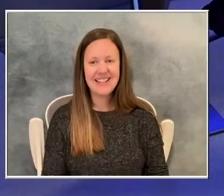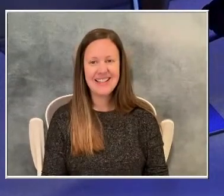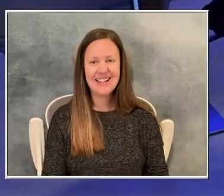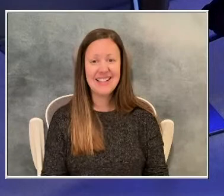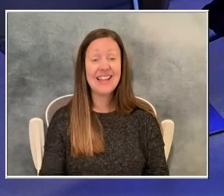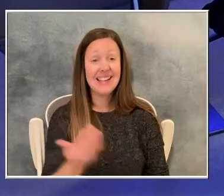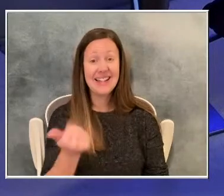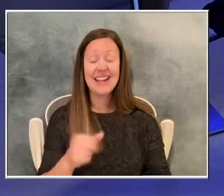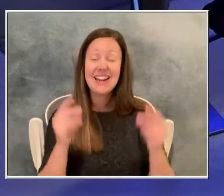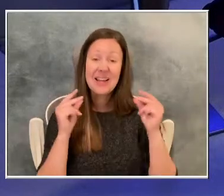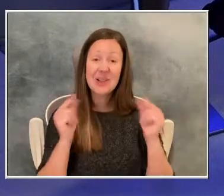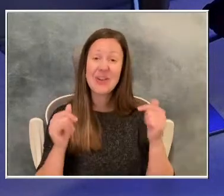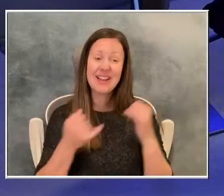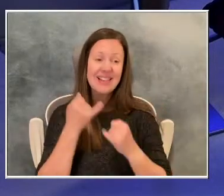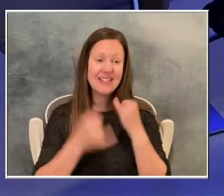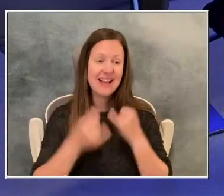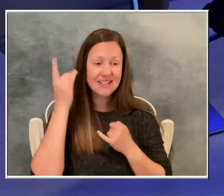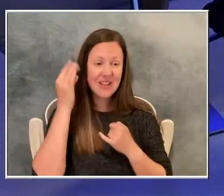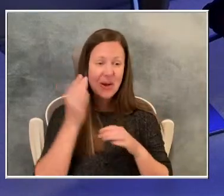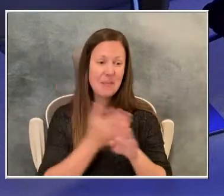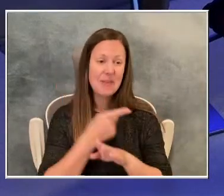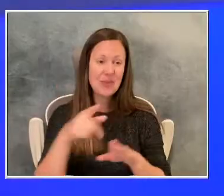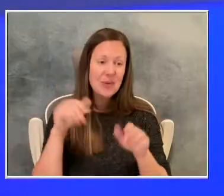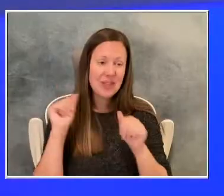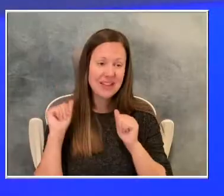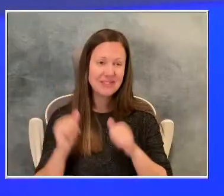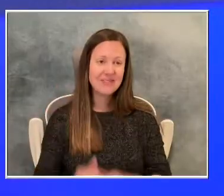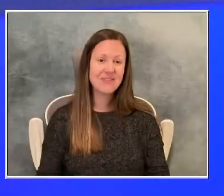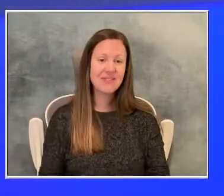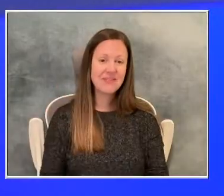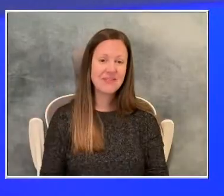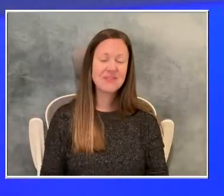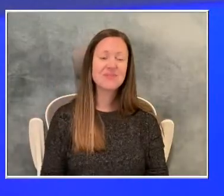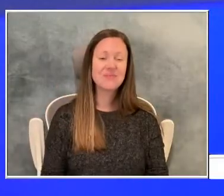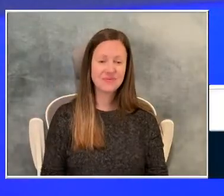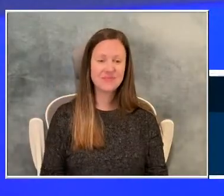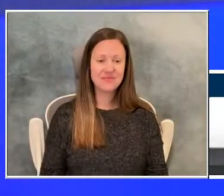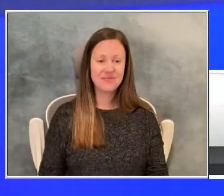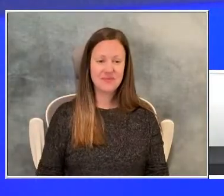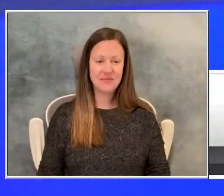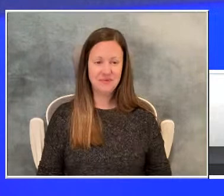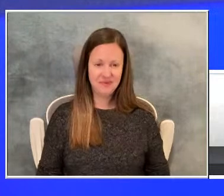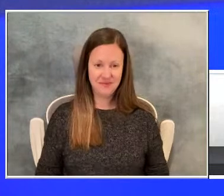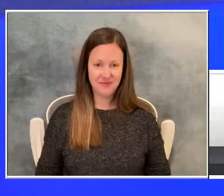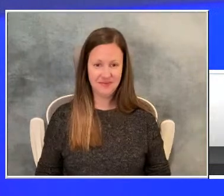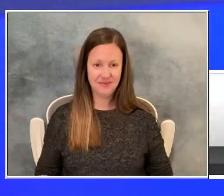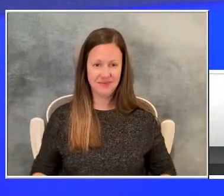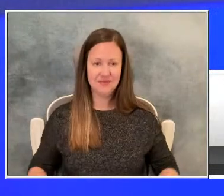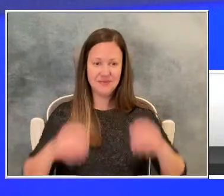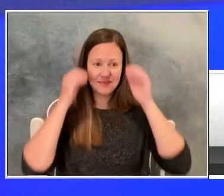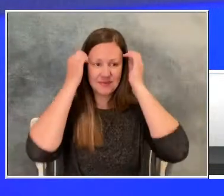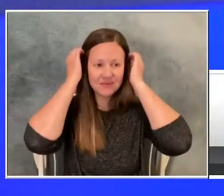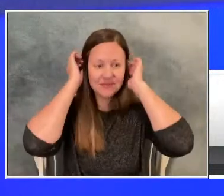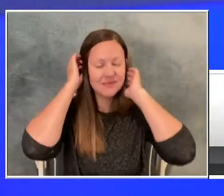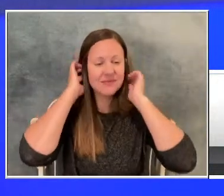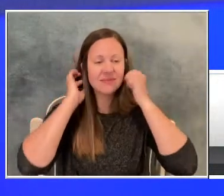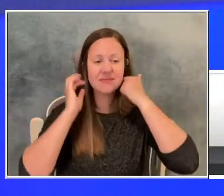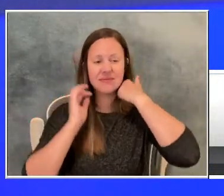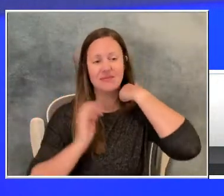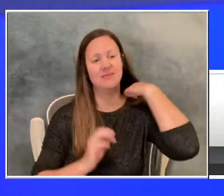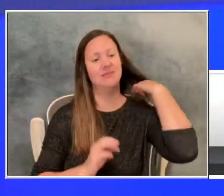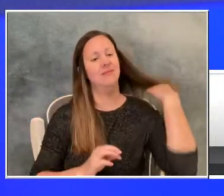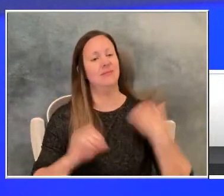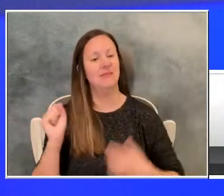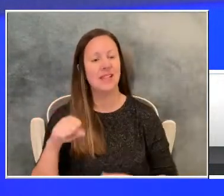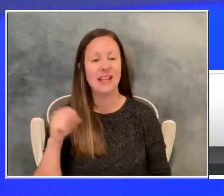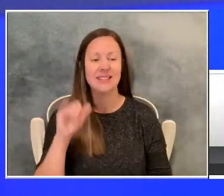you want us to walk away with today before we let you go? So as we hear from Pam's story, doing a transplant is a journey,